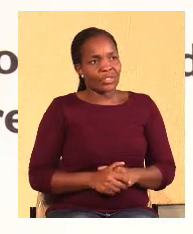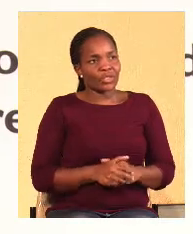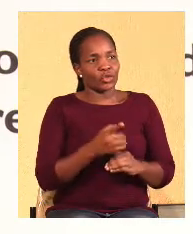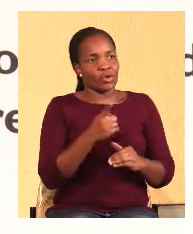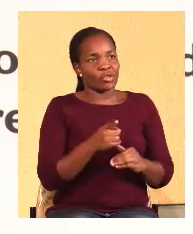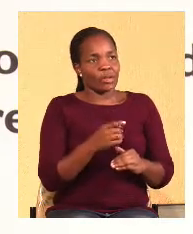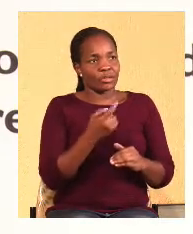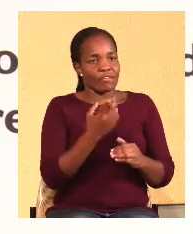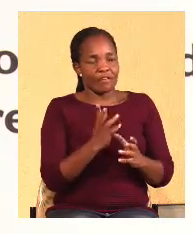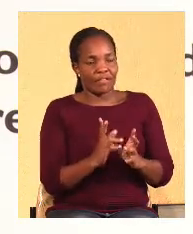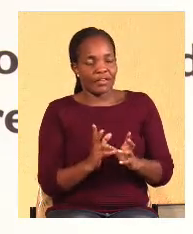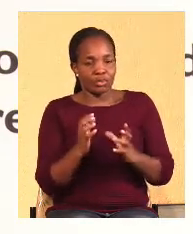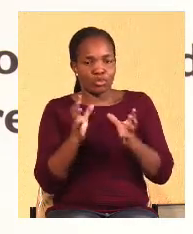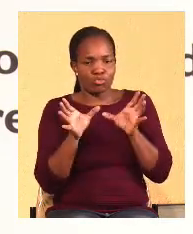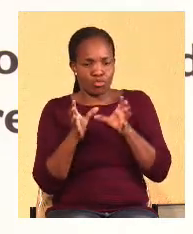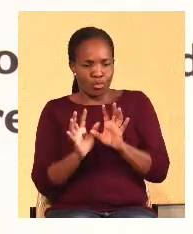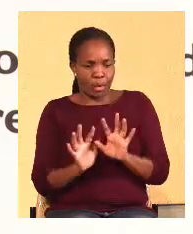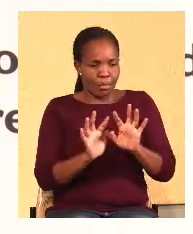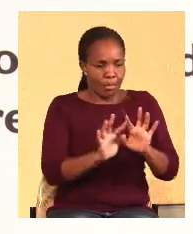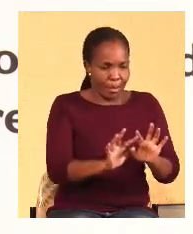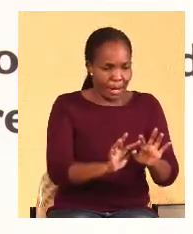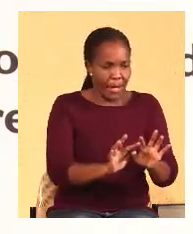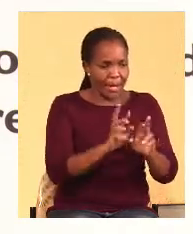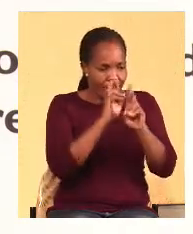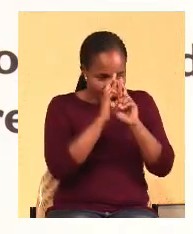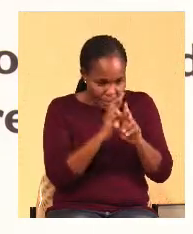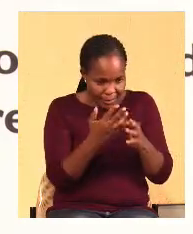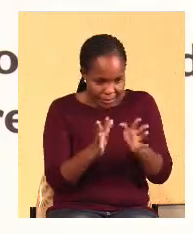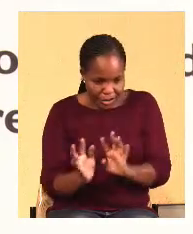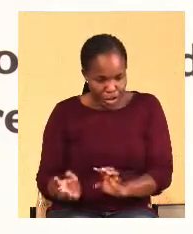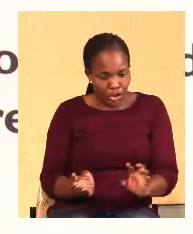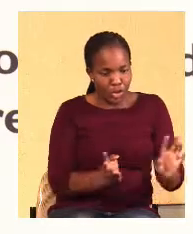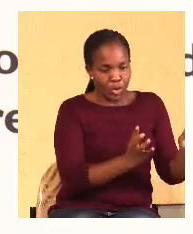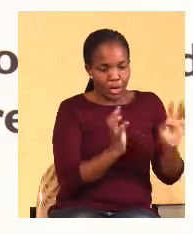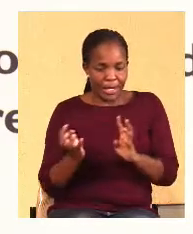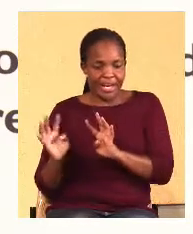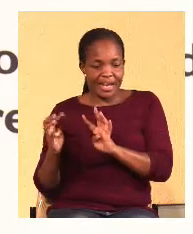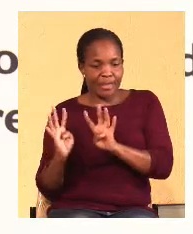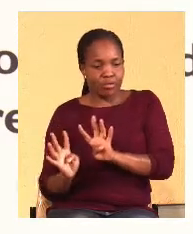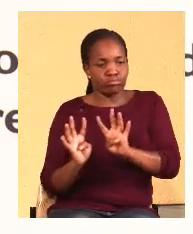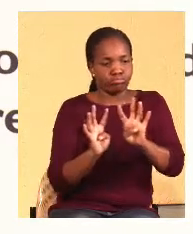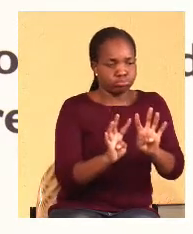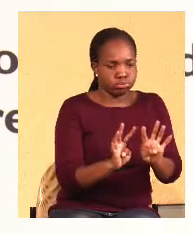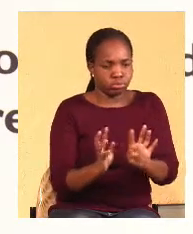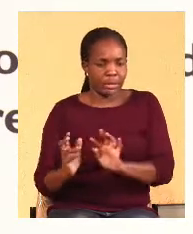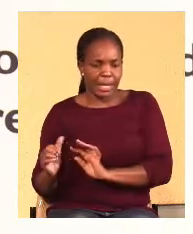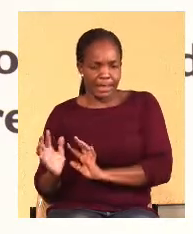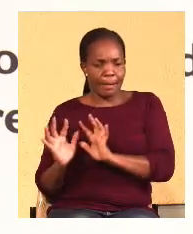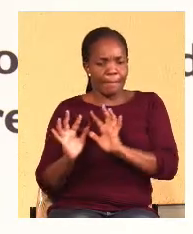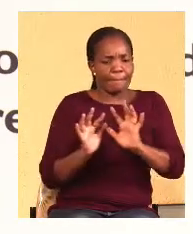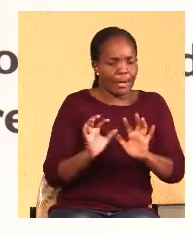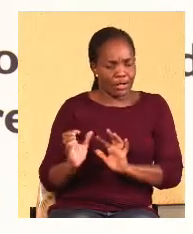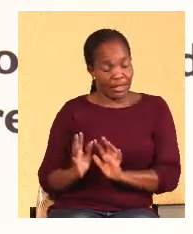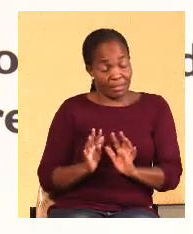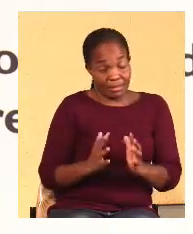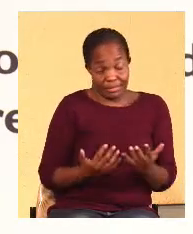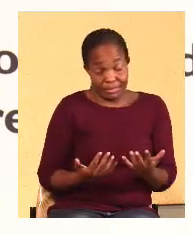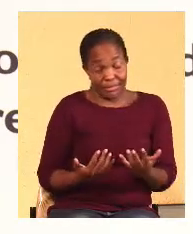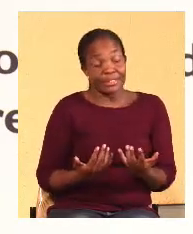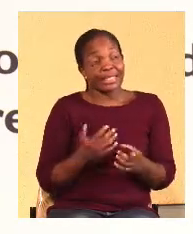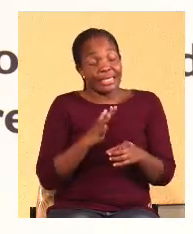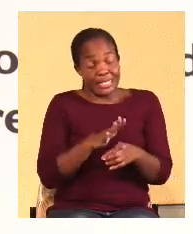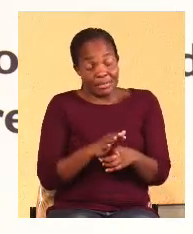to pay their respects in groups of 10. So people can be creative about how they deal with it in the meantime. But we will